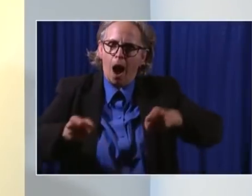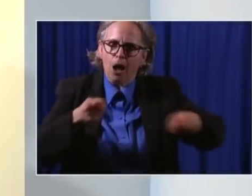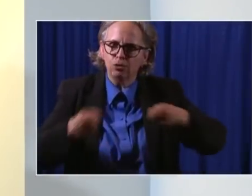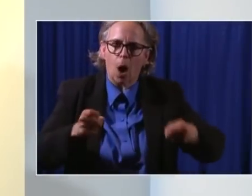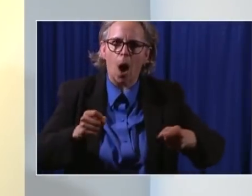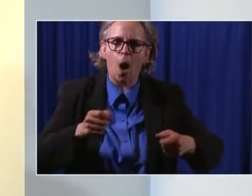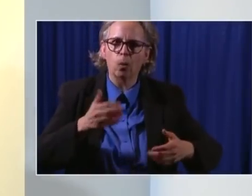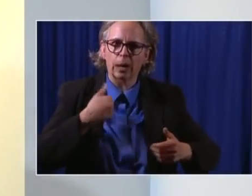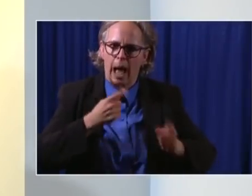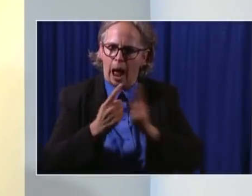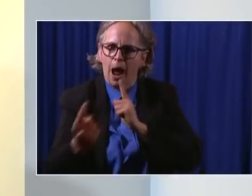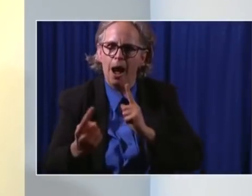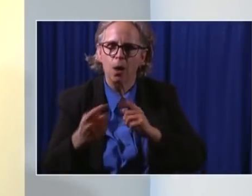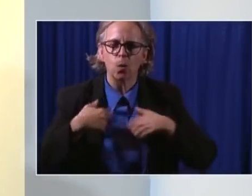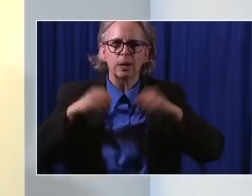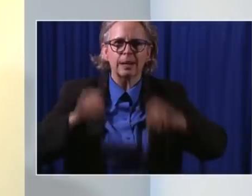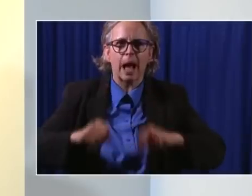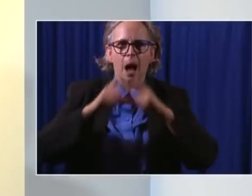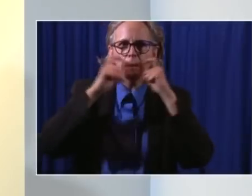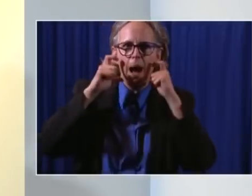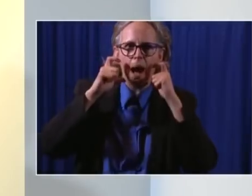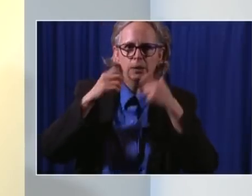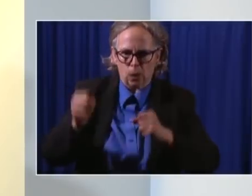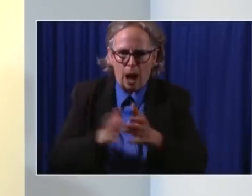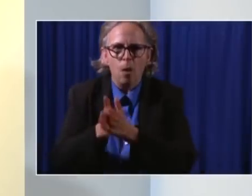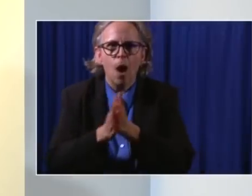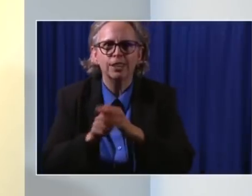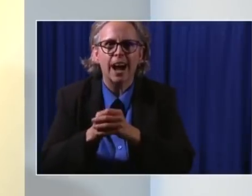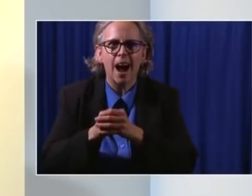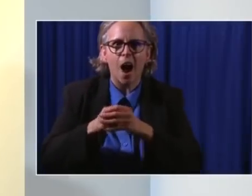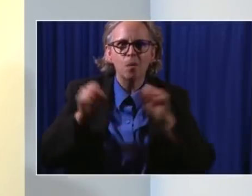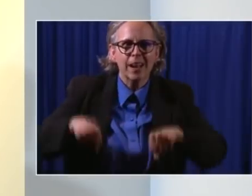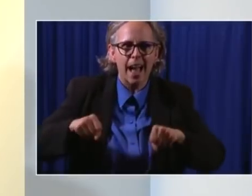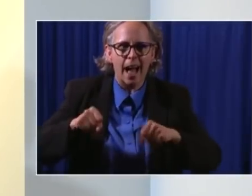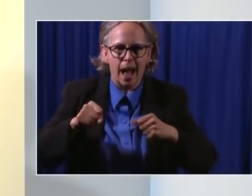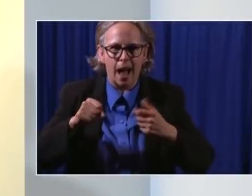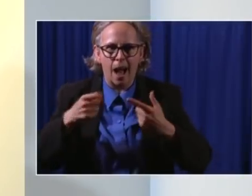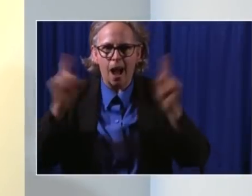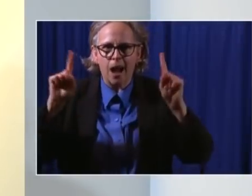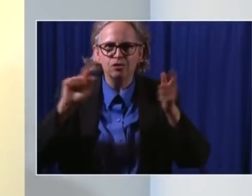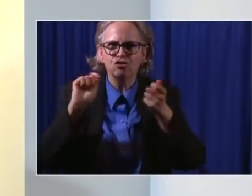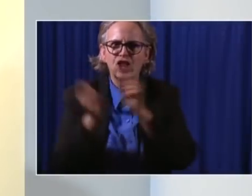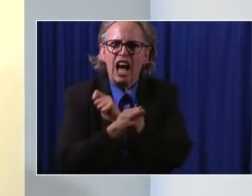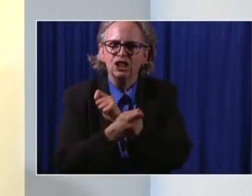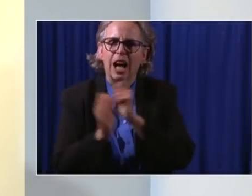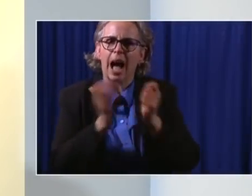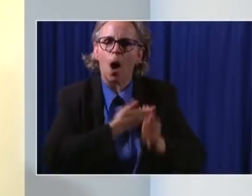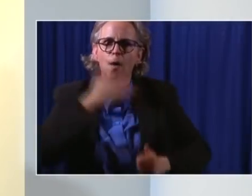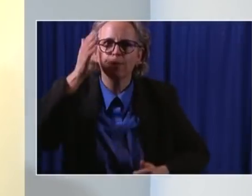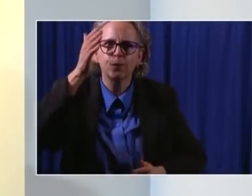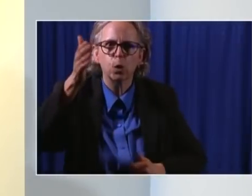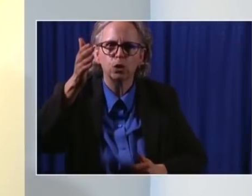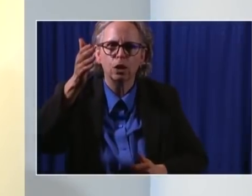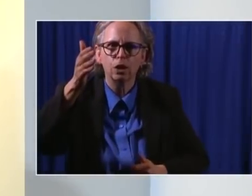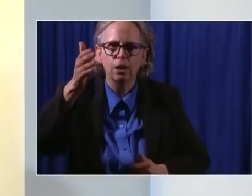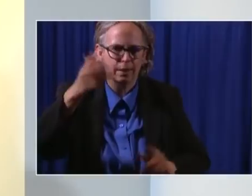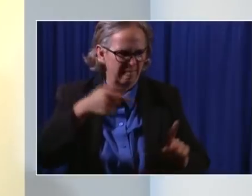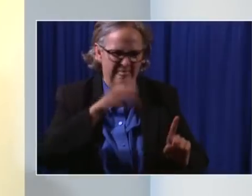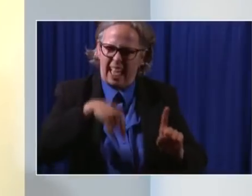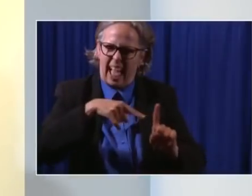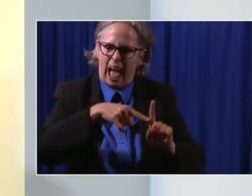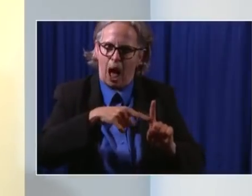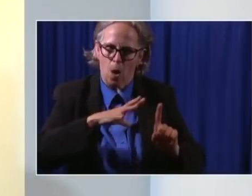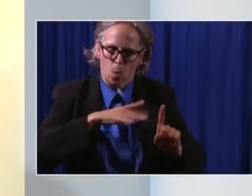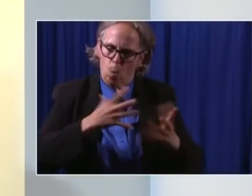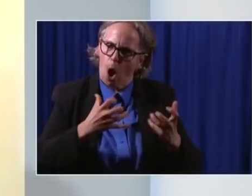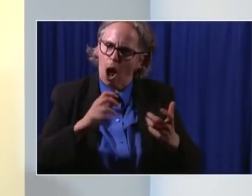collectively to change your future, and that's what we want it to be. We want people to say, hey,